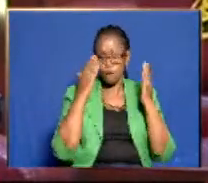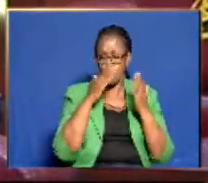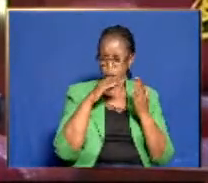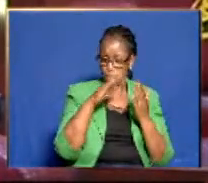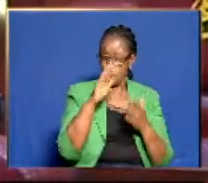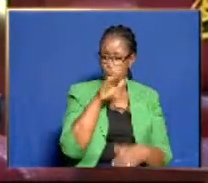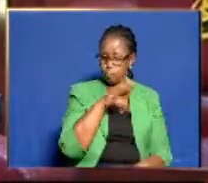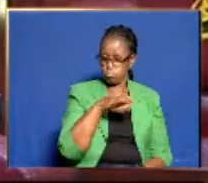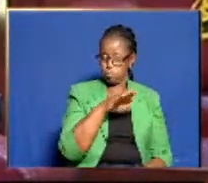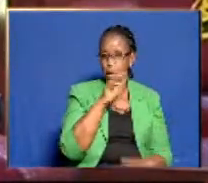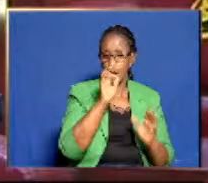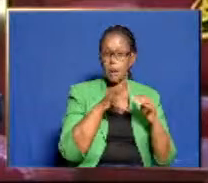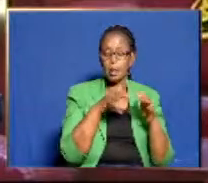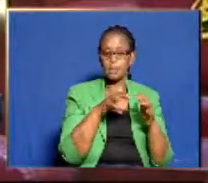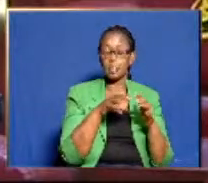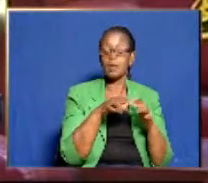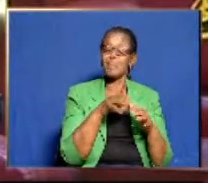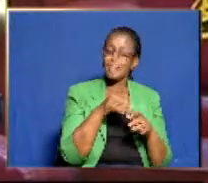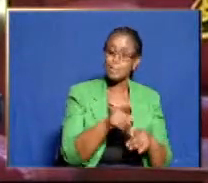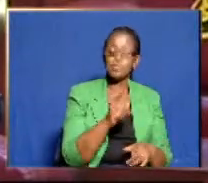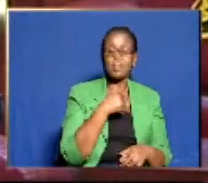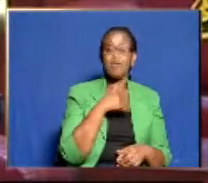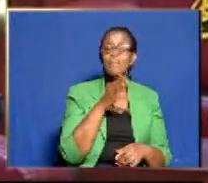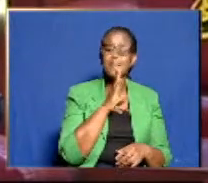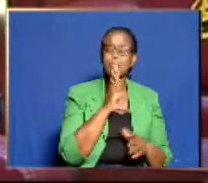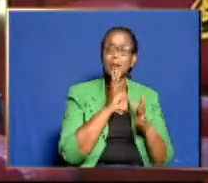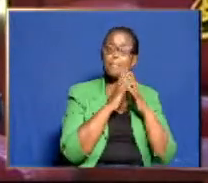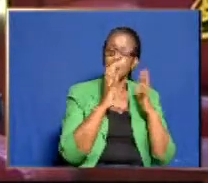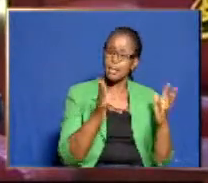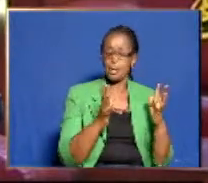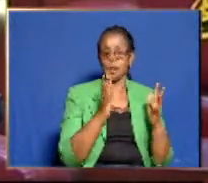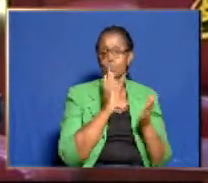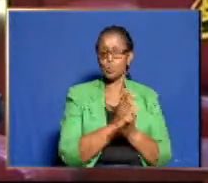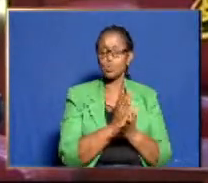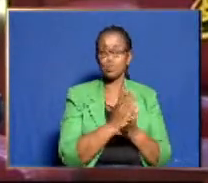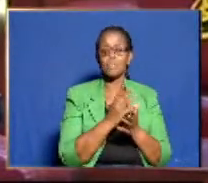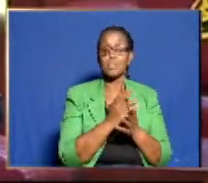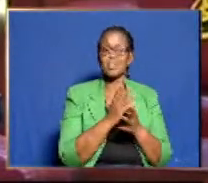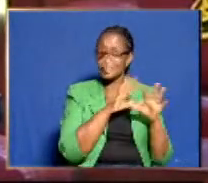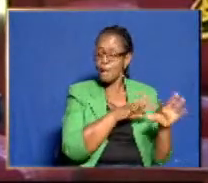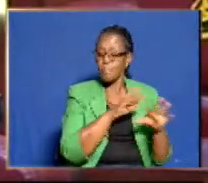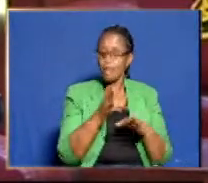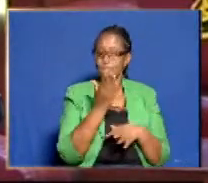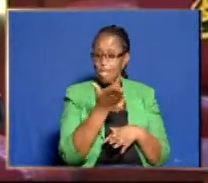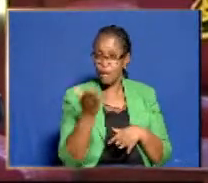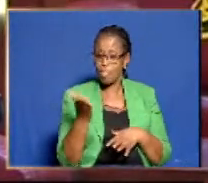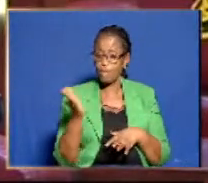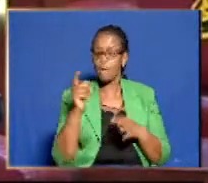said, pending bills, we are suffering a lot, and we need to look into it.